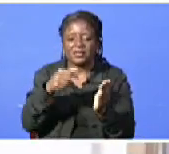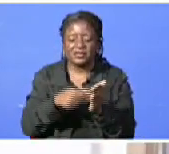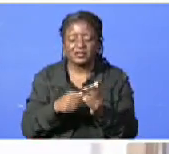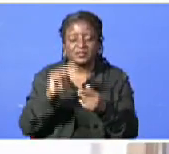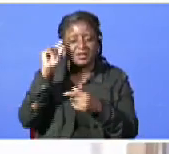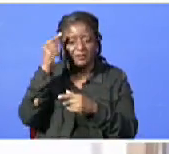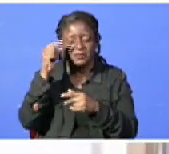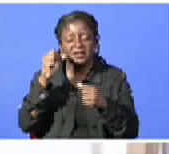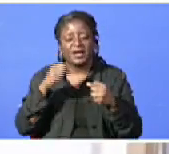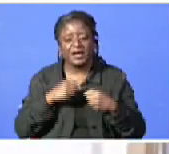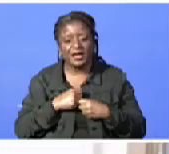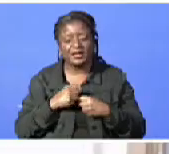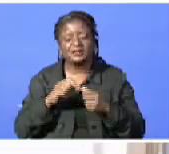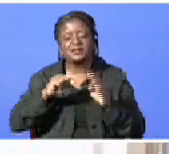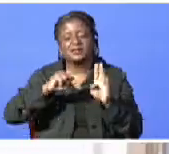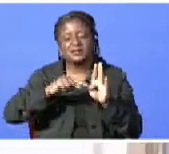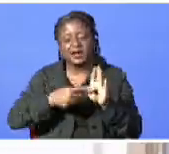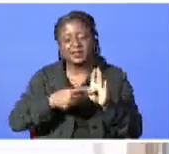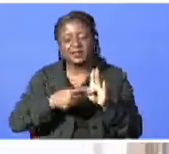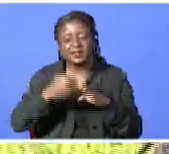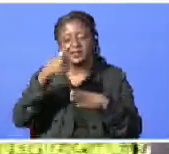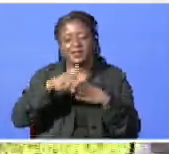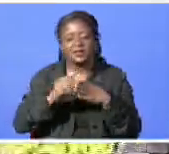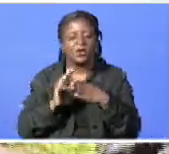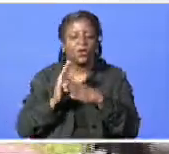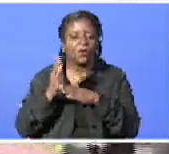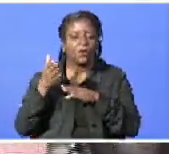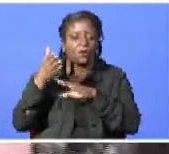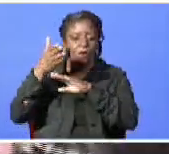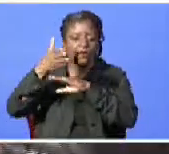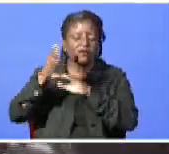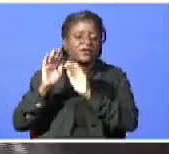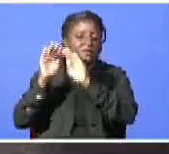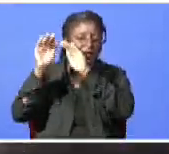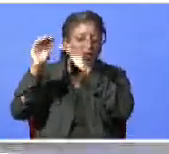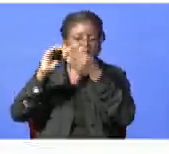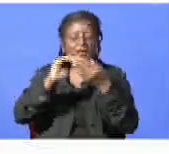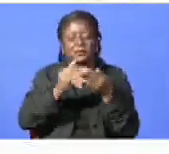jump-started in our Over the Hill communities. Fern Carey, ZNS Network News.